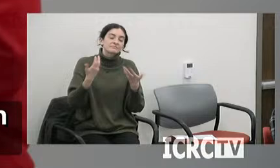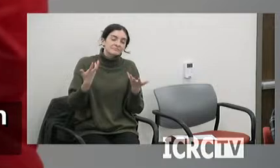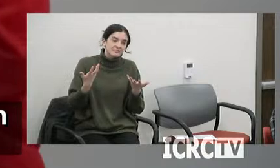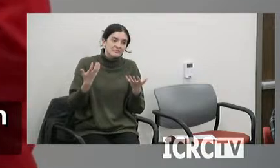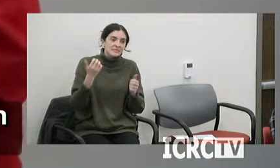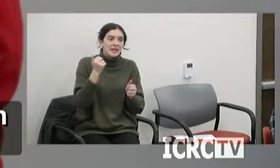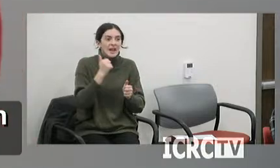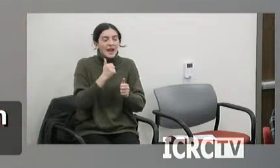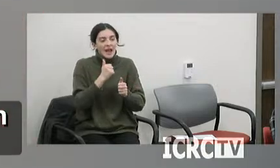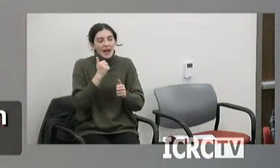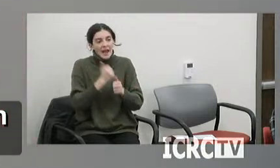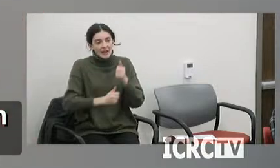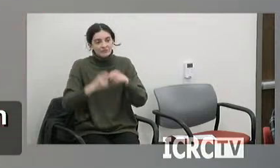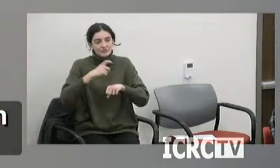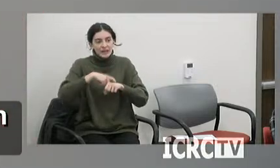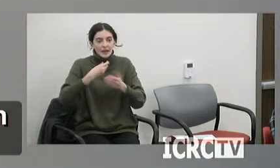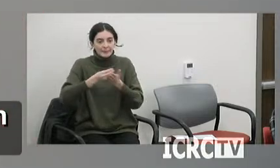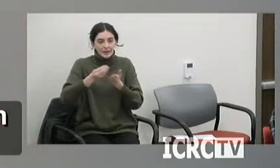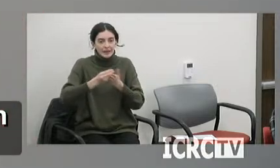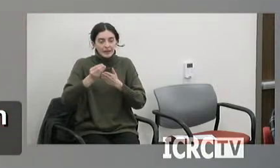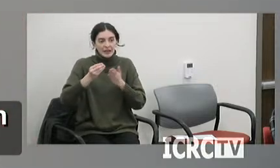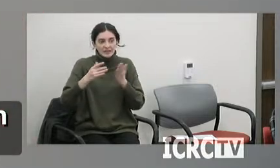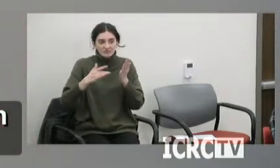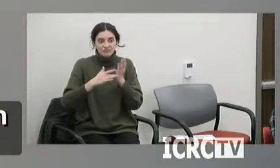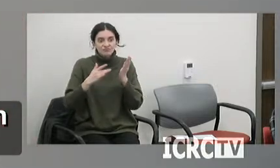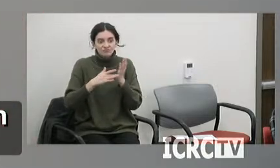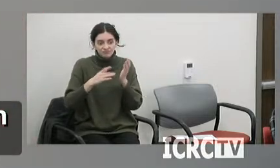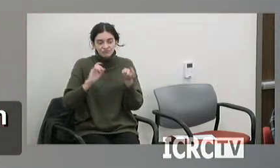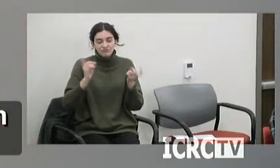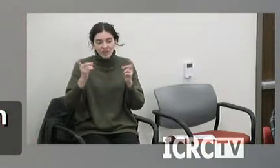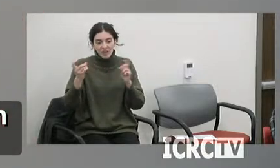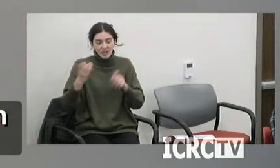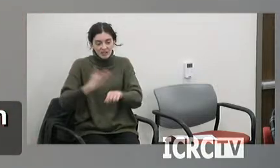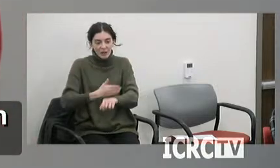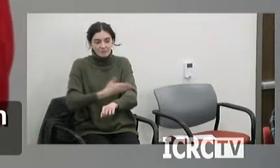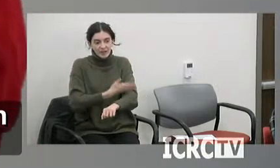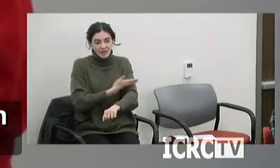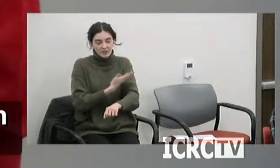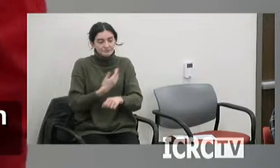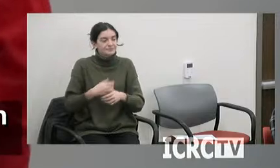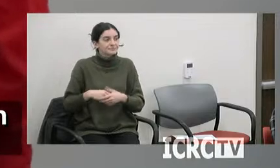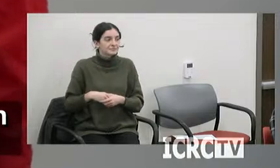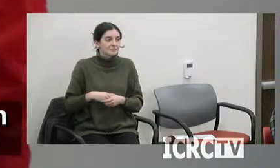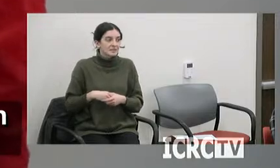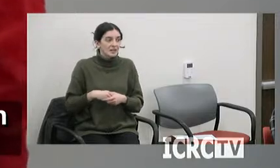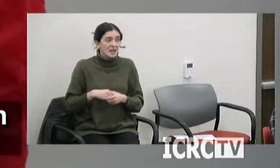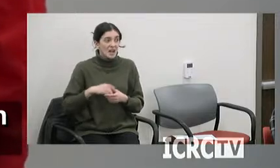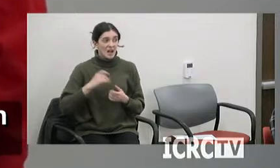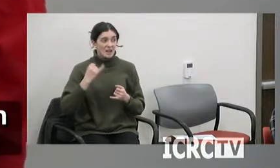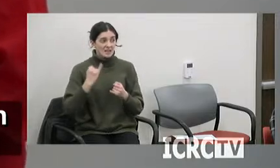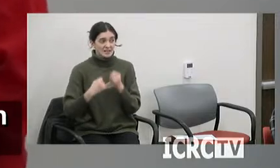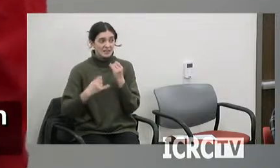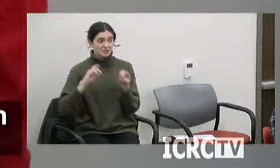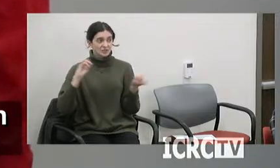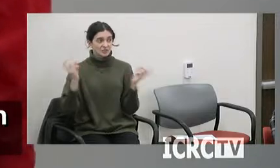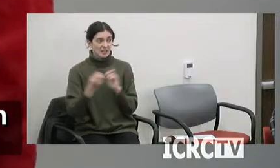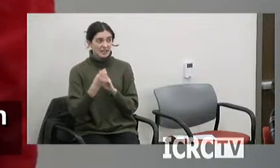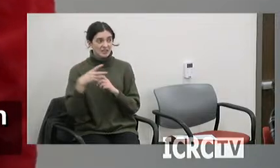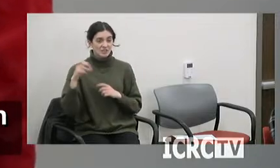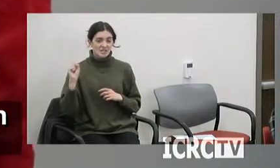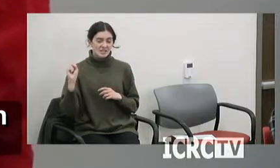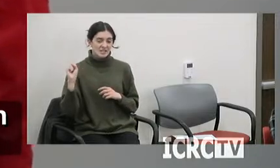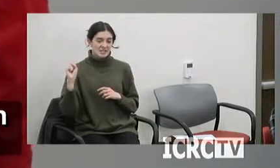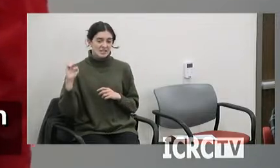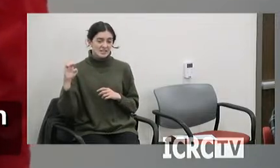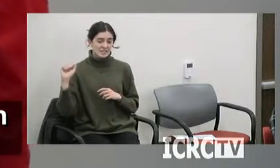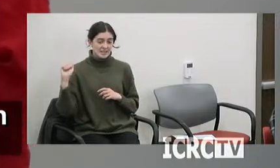program that we buy. One of the biggest challenges our teachers had was that CPUP/lab aids did not integrate